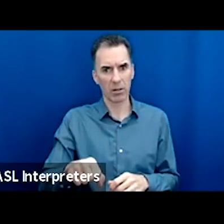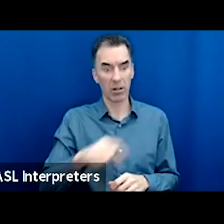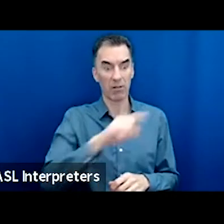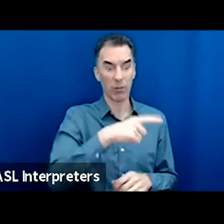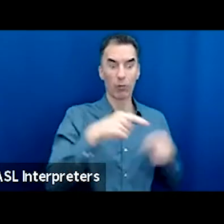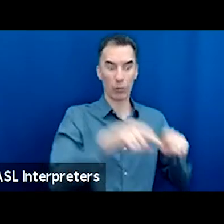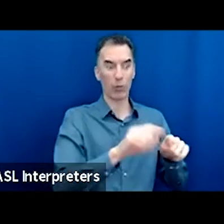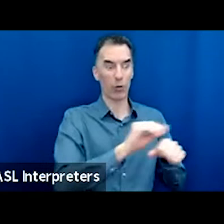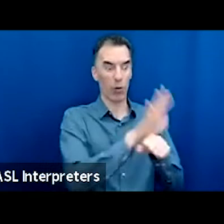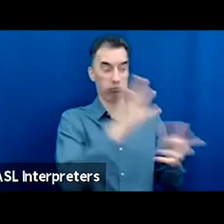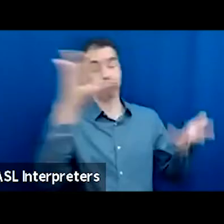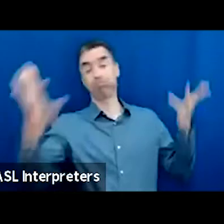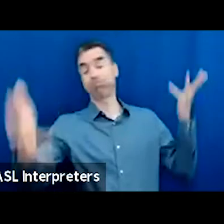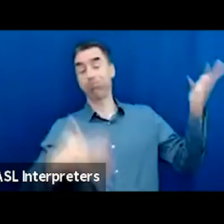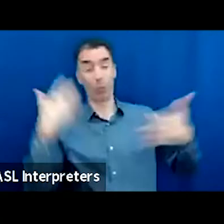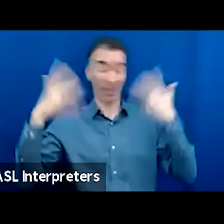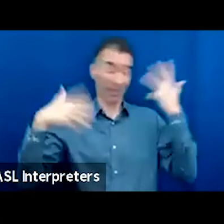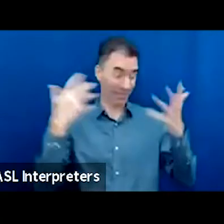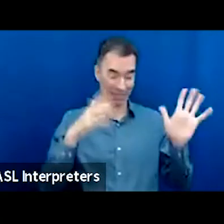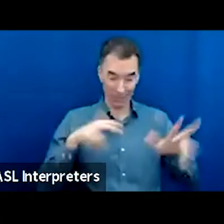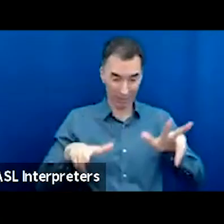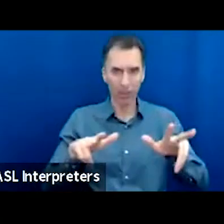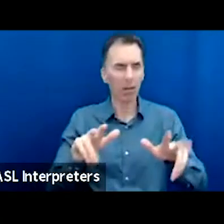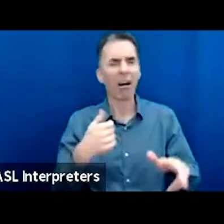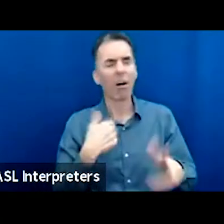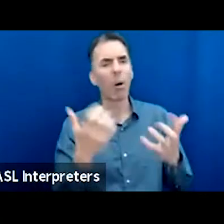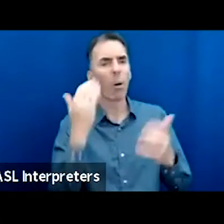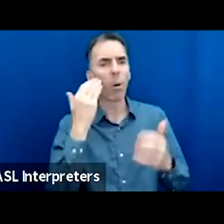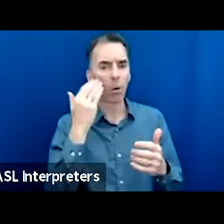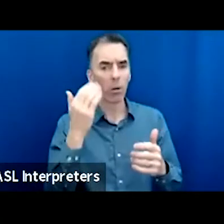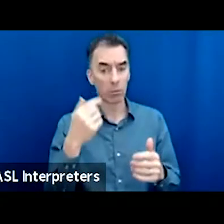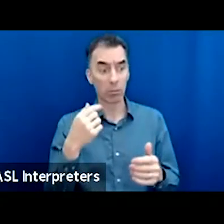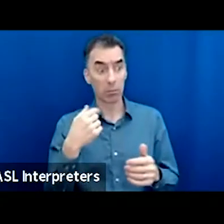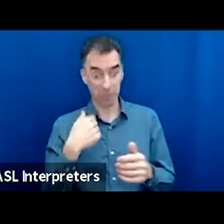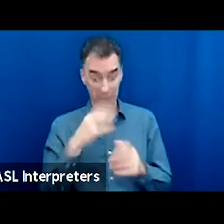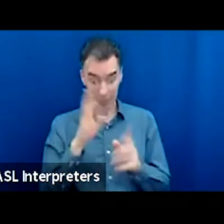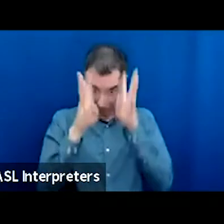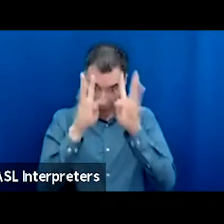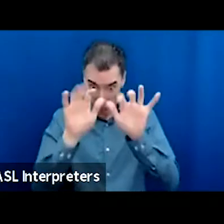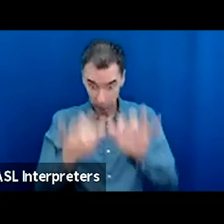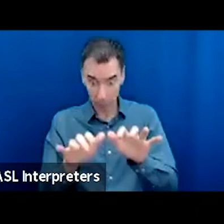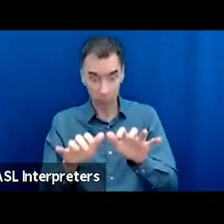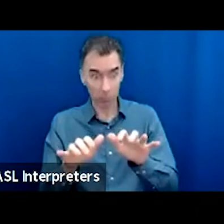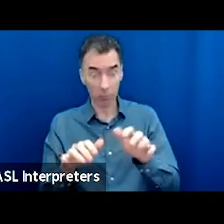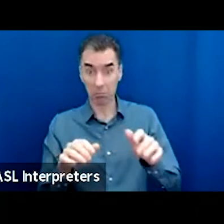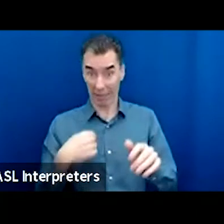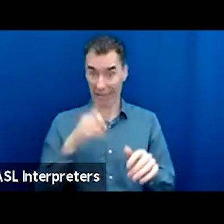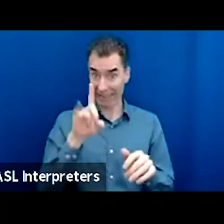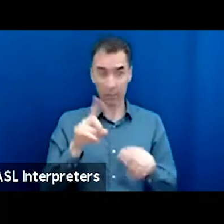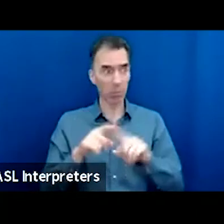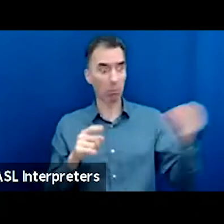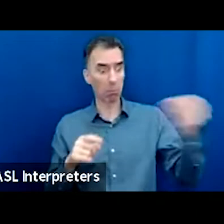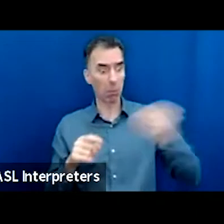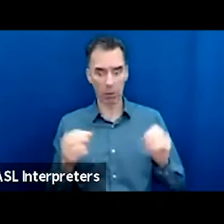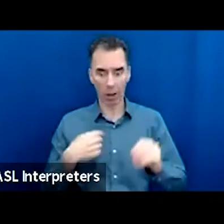sort of, you know, it was crazy. But how much can we expect to receive? I received nothing. I had to develop literally from